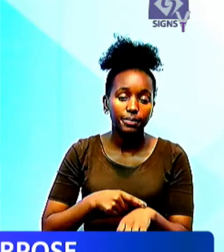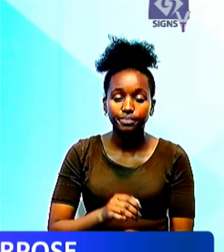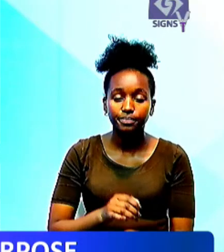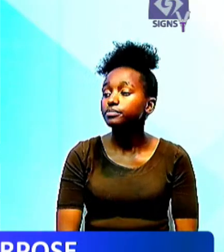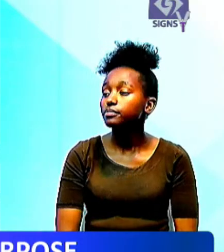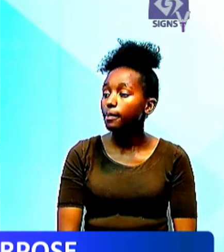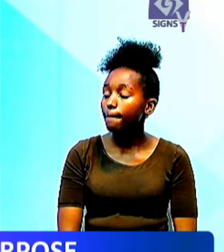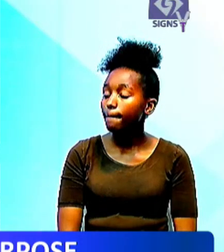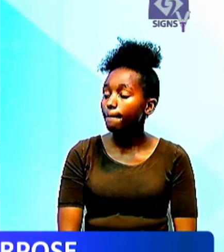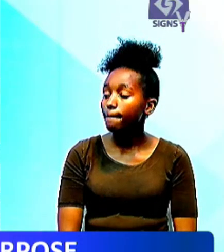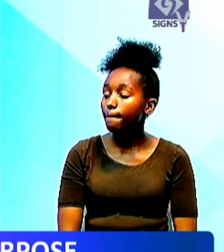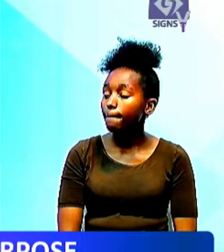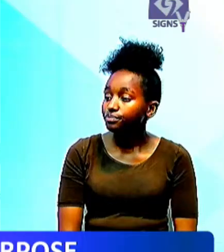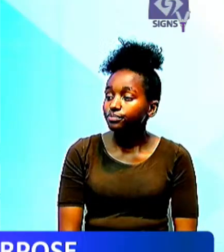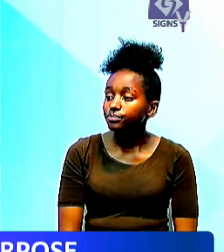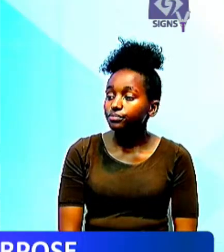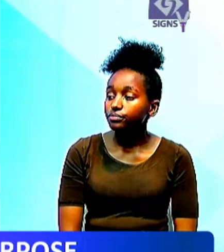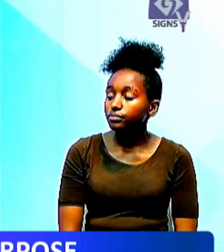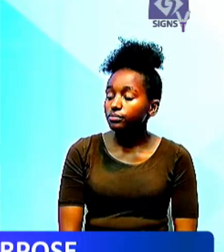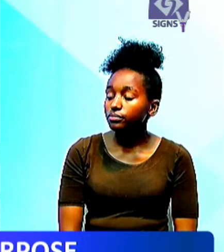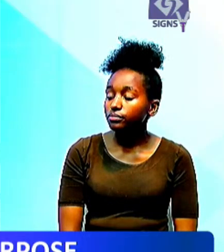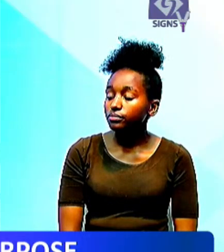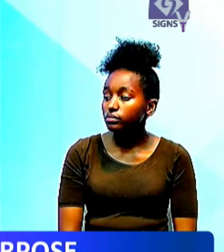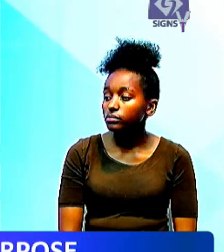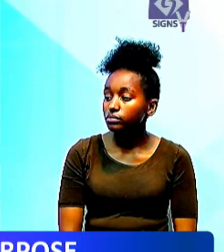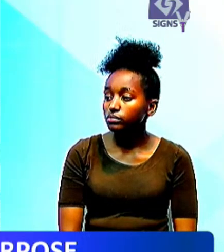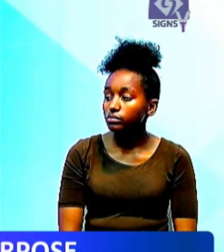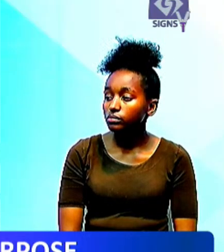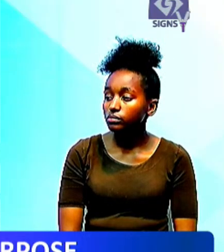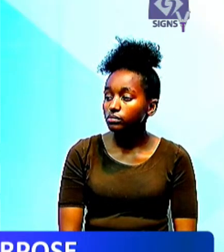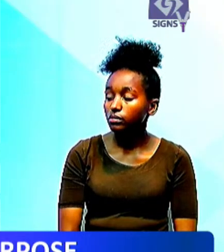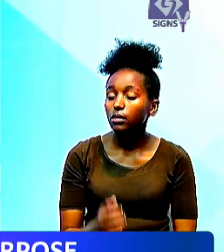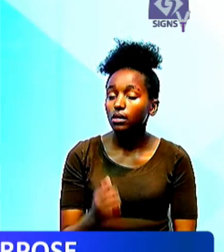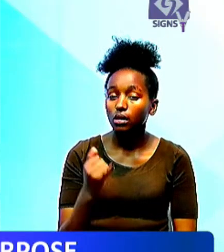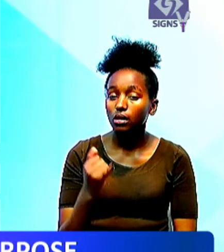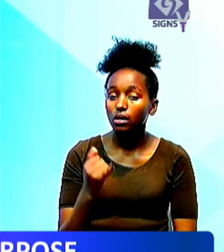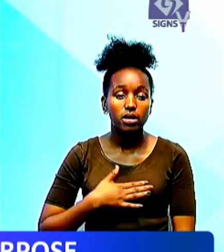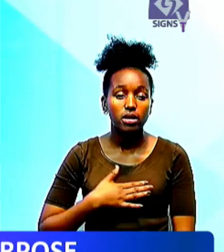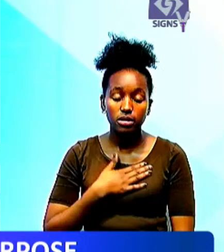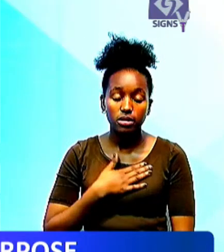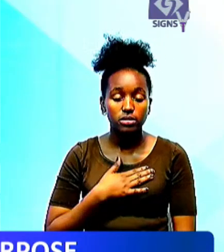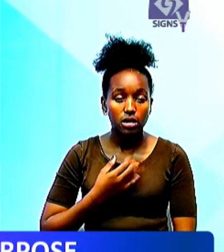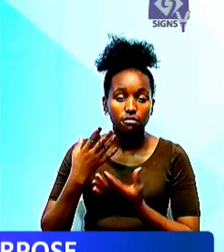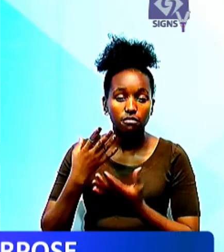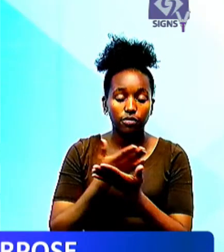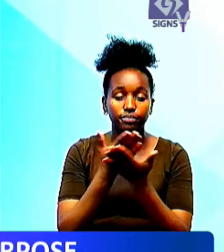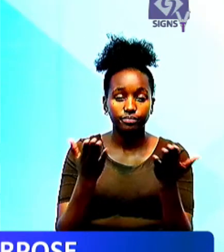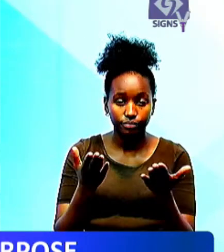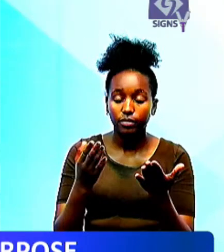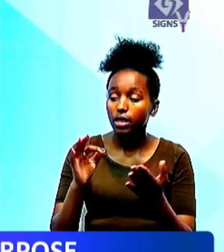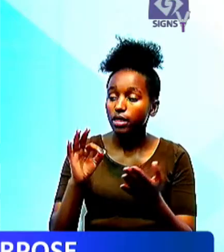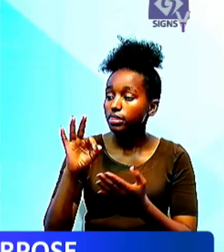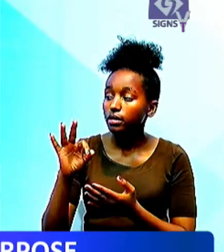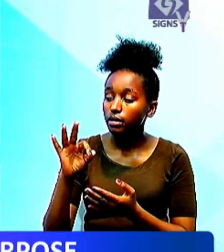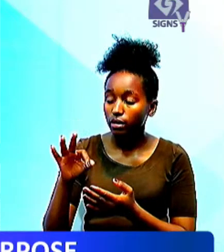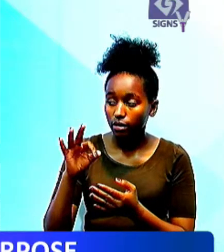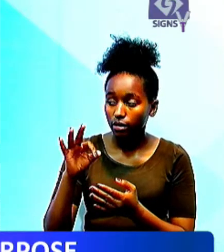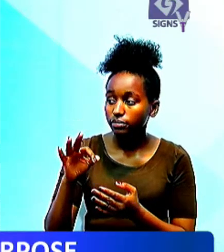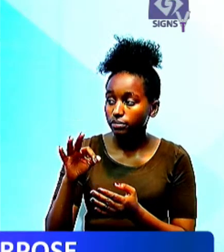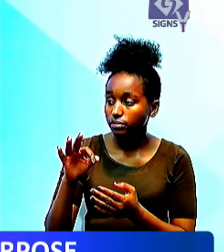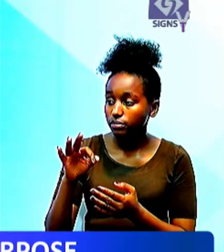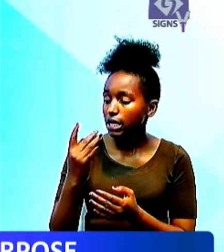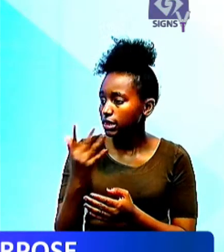single sitting. But as we're winding up, give our viewer 3 tips on what they